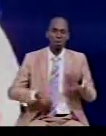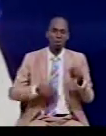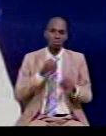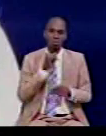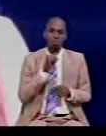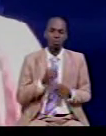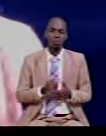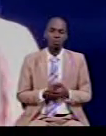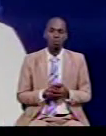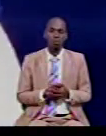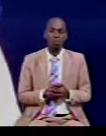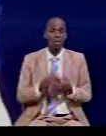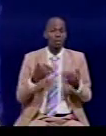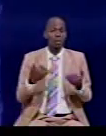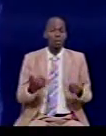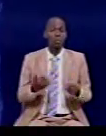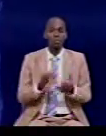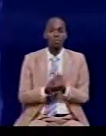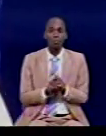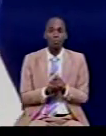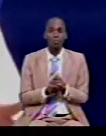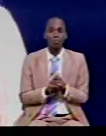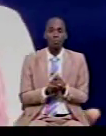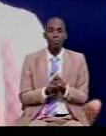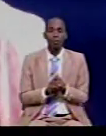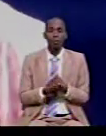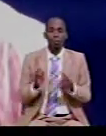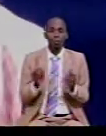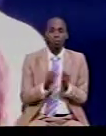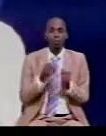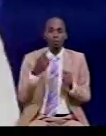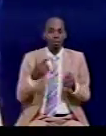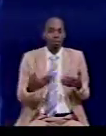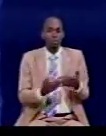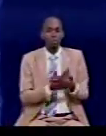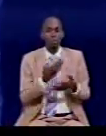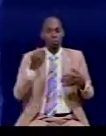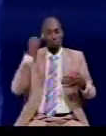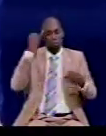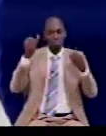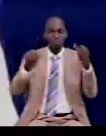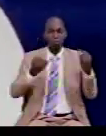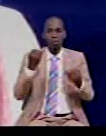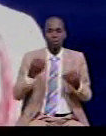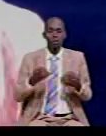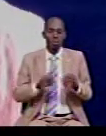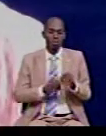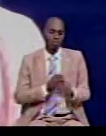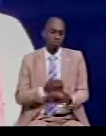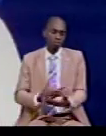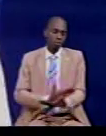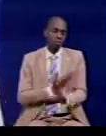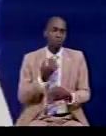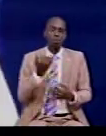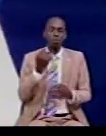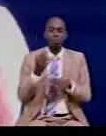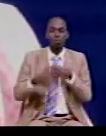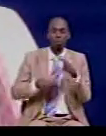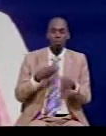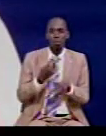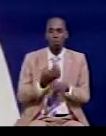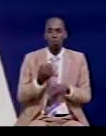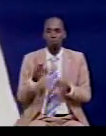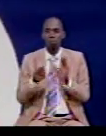addiction influencing the world negatively, young professionals, adults, children, and youth alike to